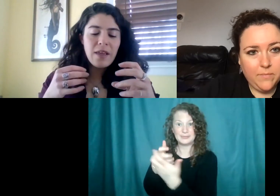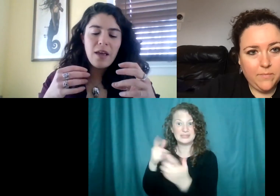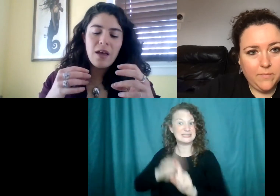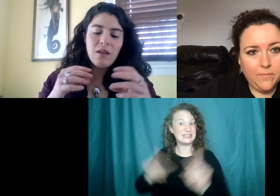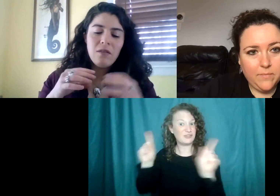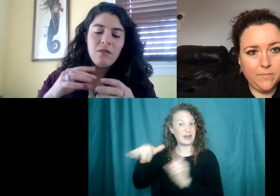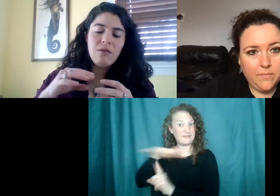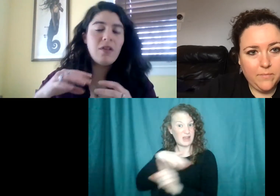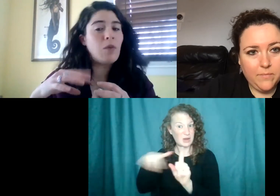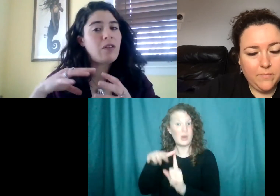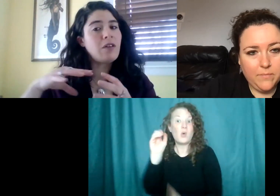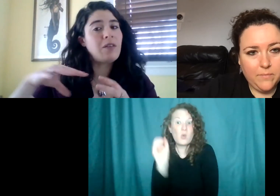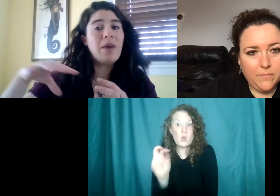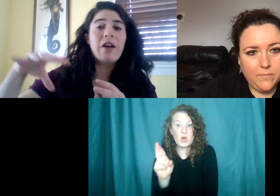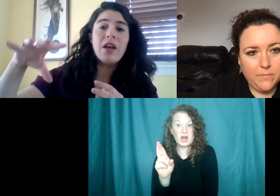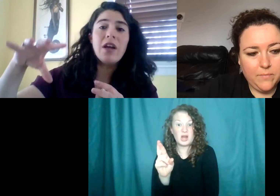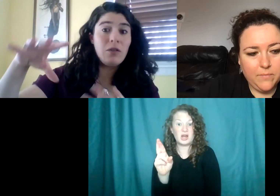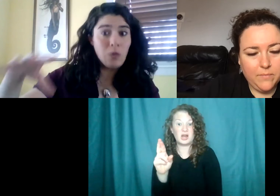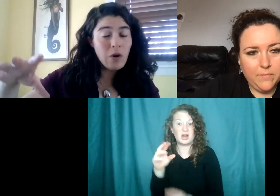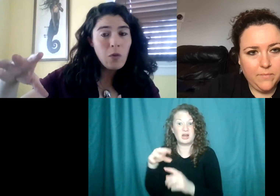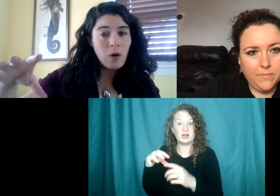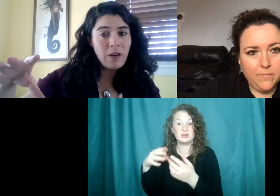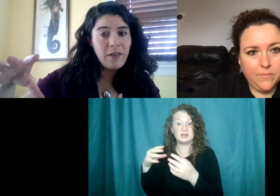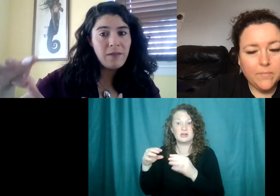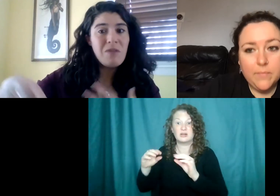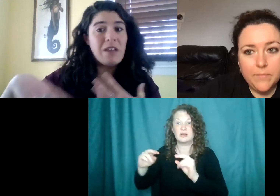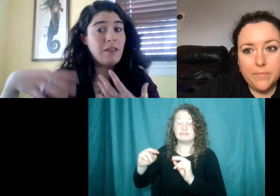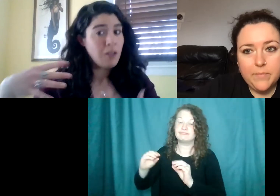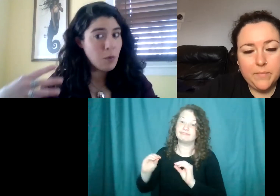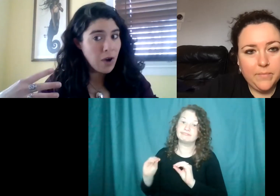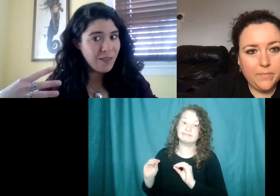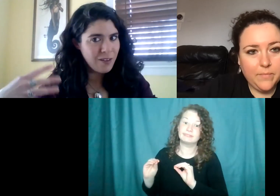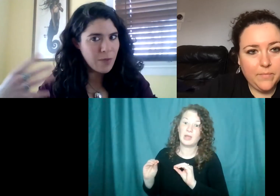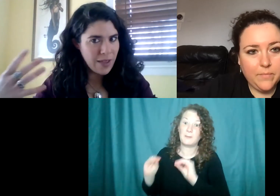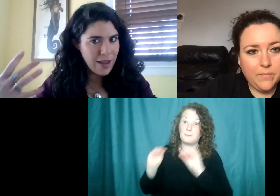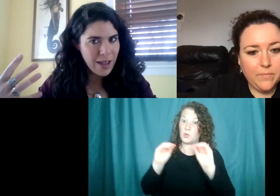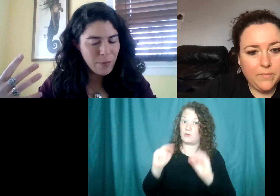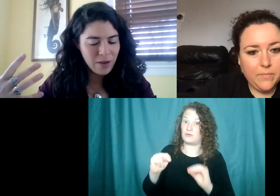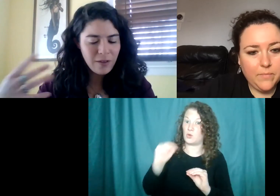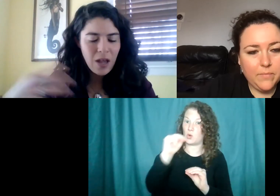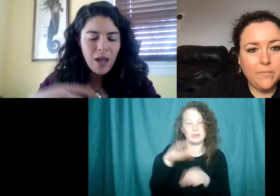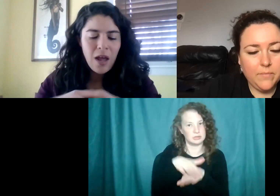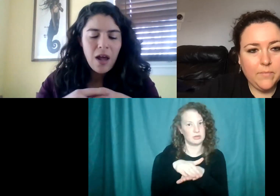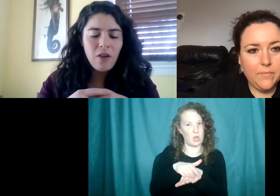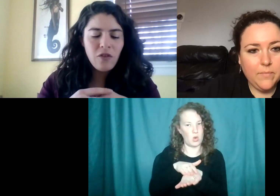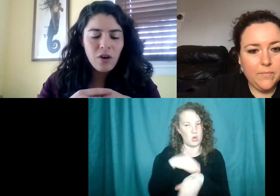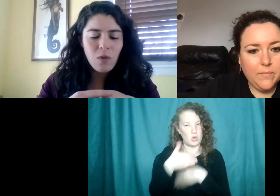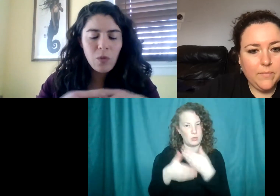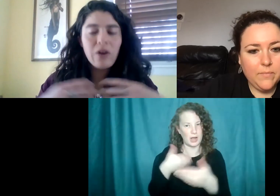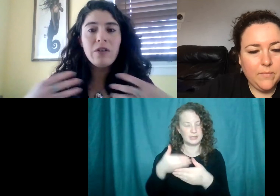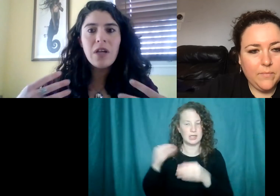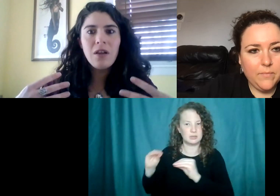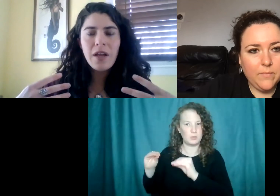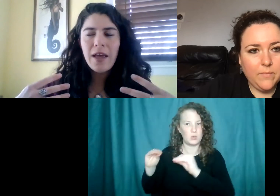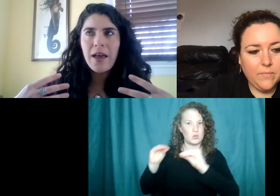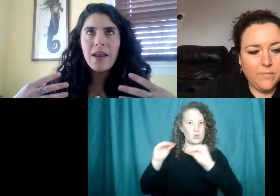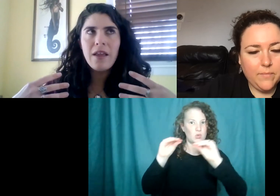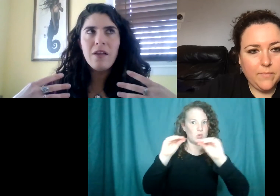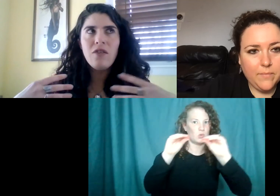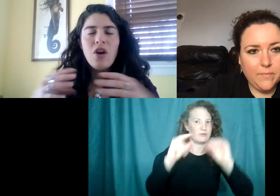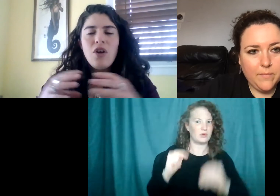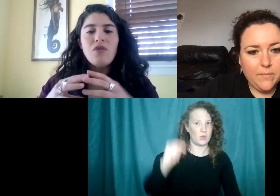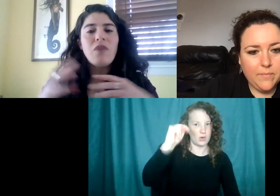they can somewhat start to migrate northwards. It's a slow process, but that happens. And so what we're currently looking